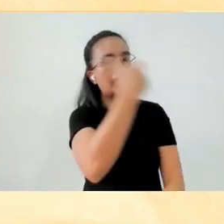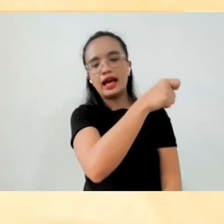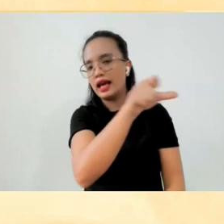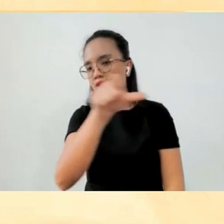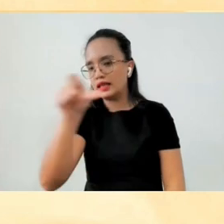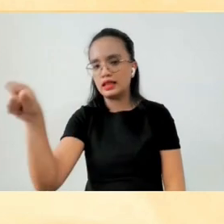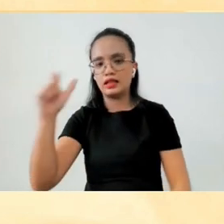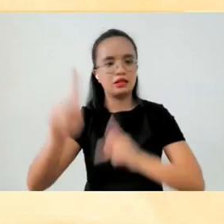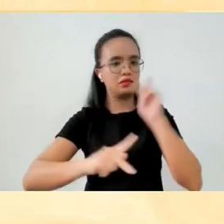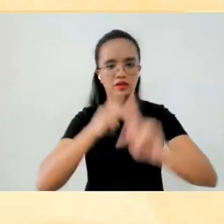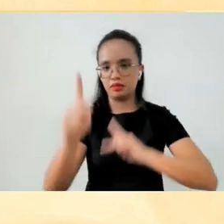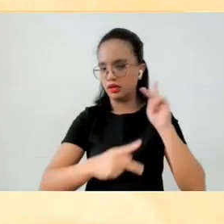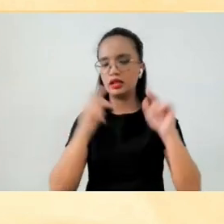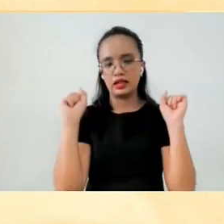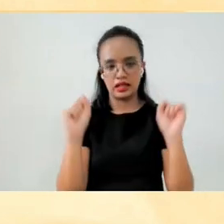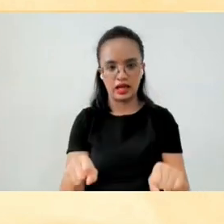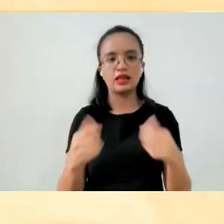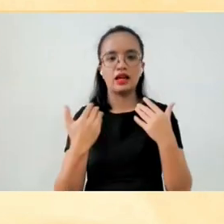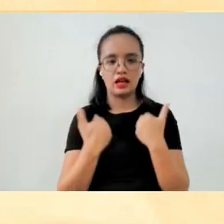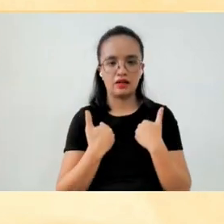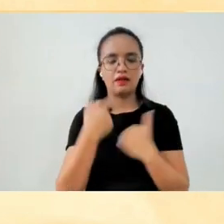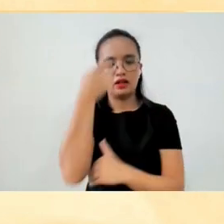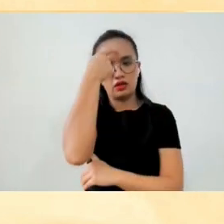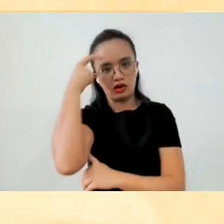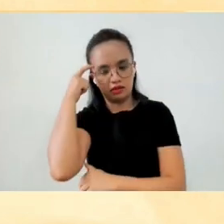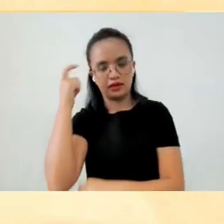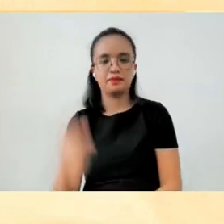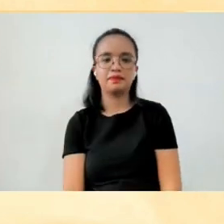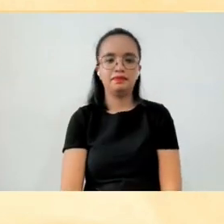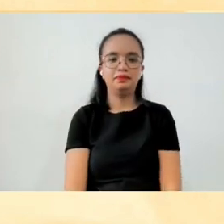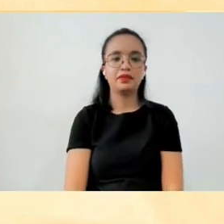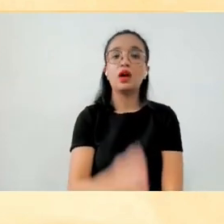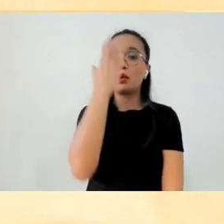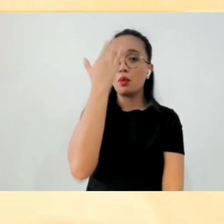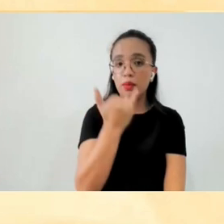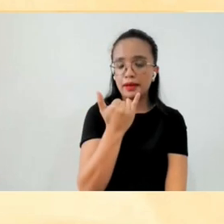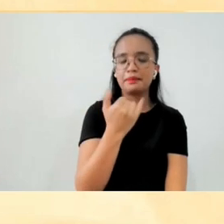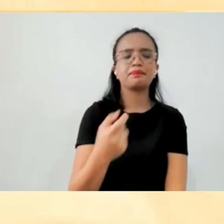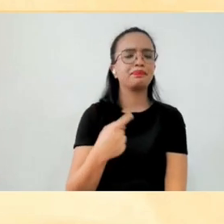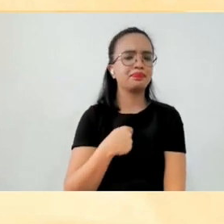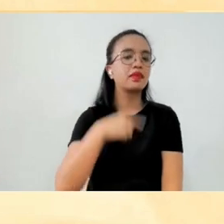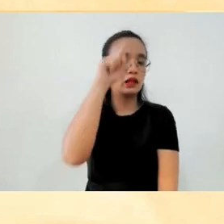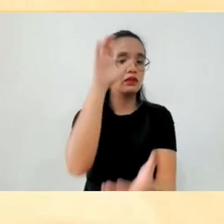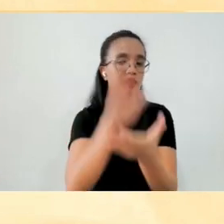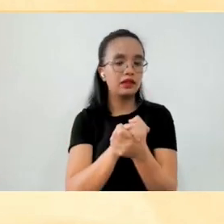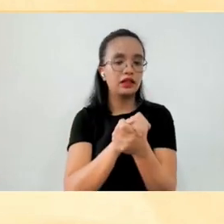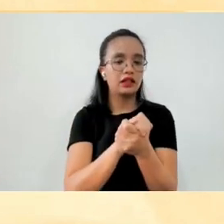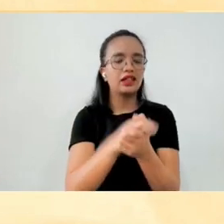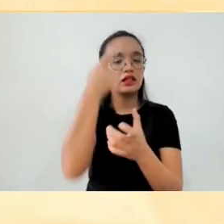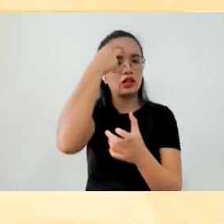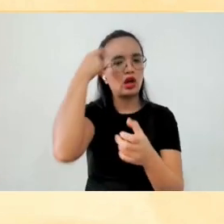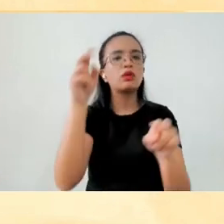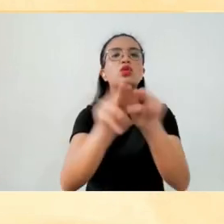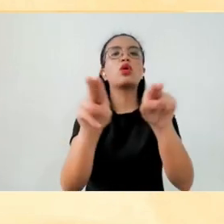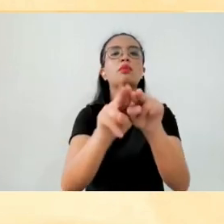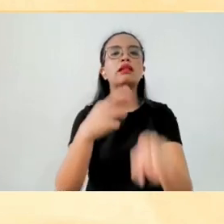solid, whatever, achiever, can be traumatized. Because I believe that trauma is a normal reaction